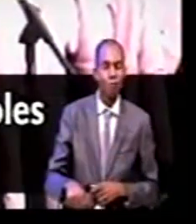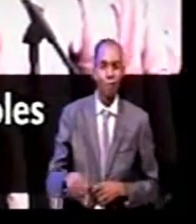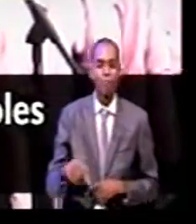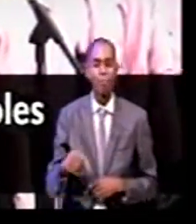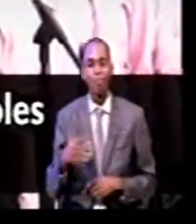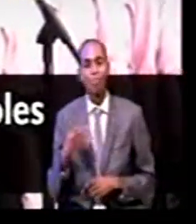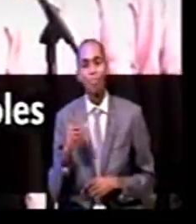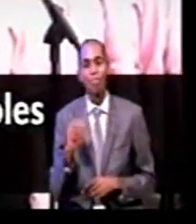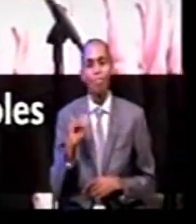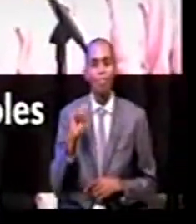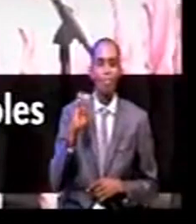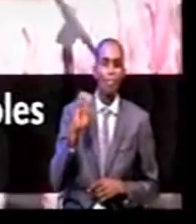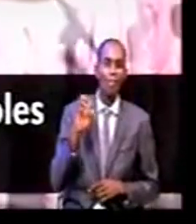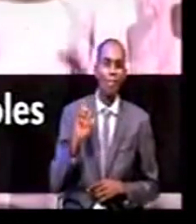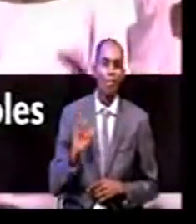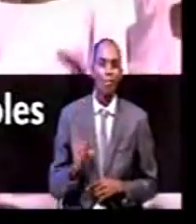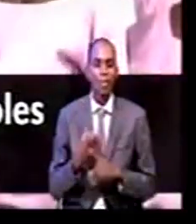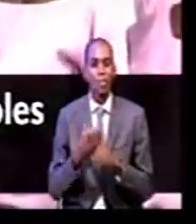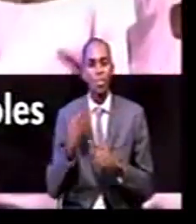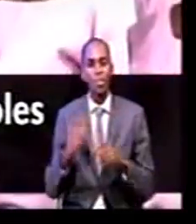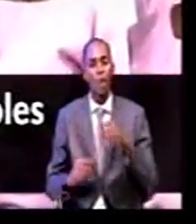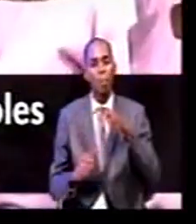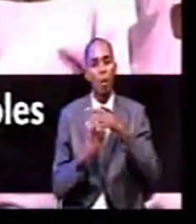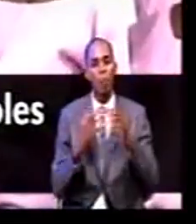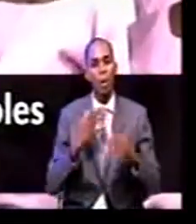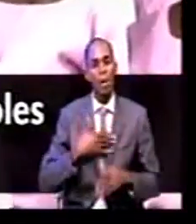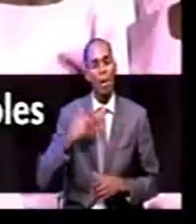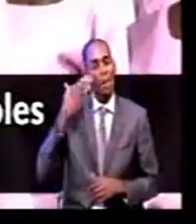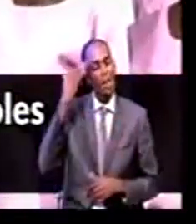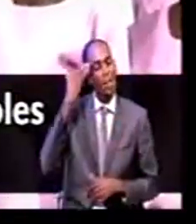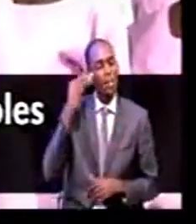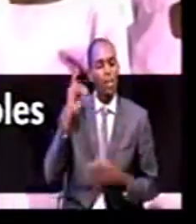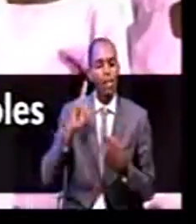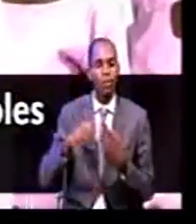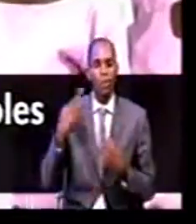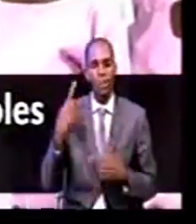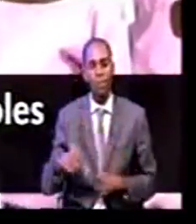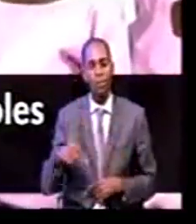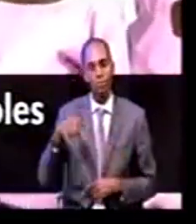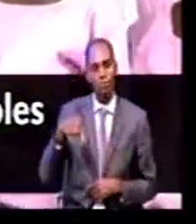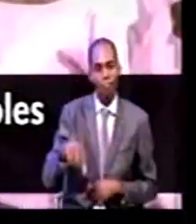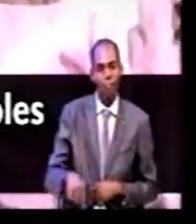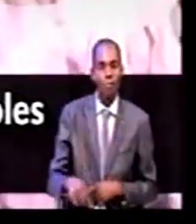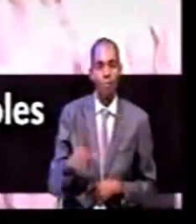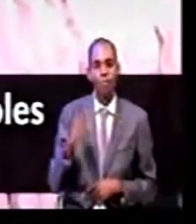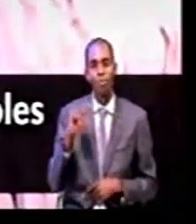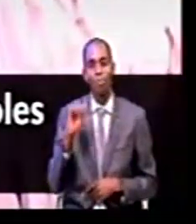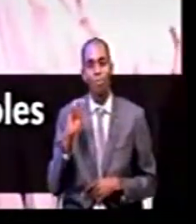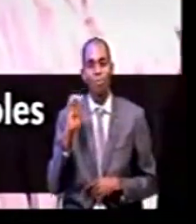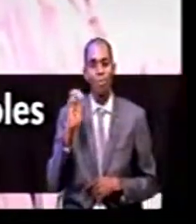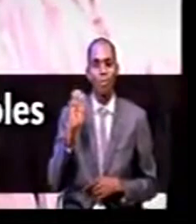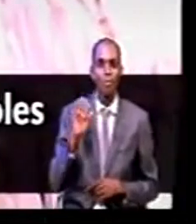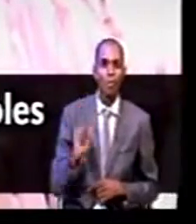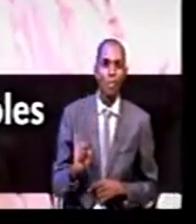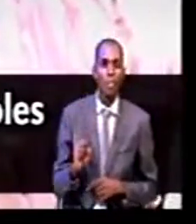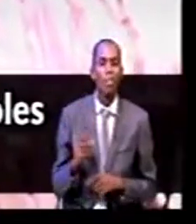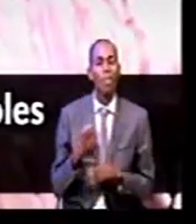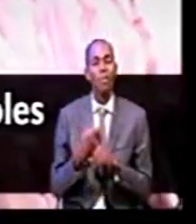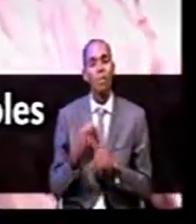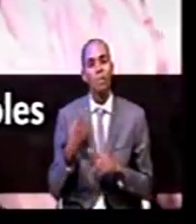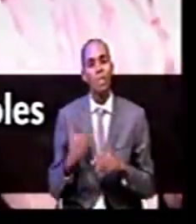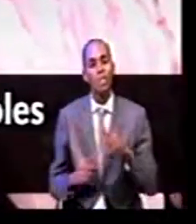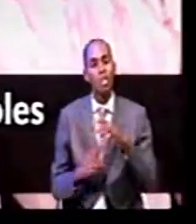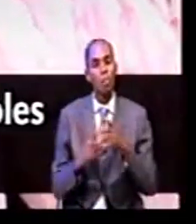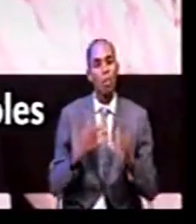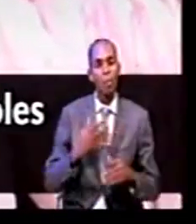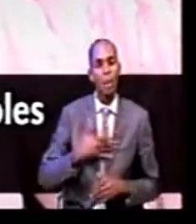toe. From the top of my head to the sole, to the tip of my toe. From the top of my head to the sole,